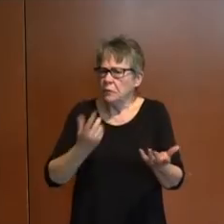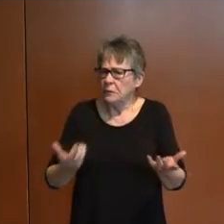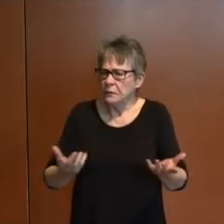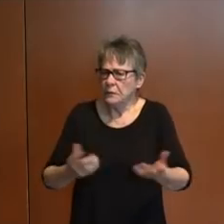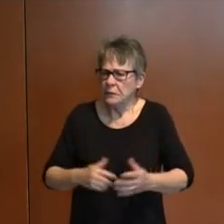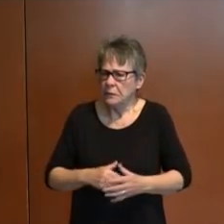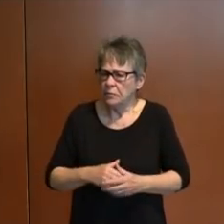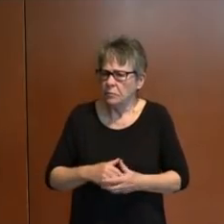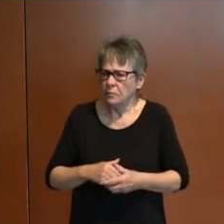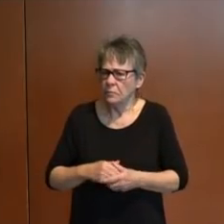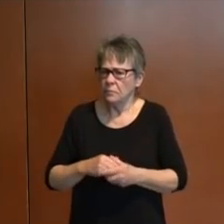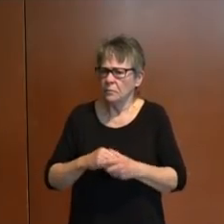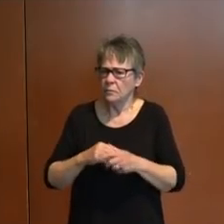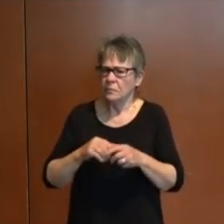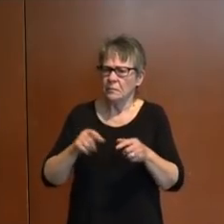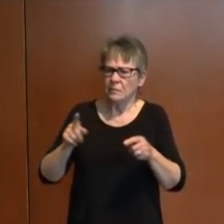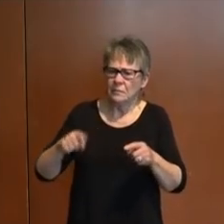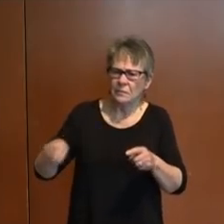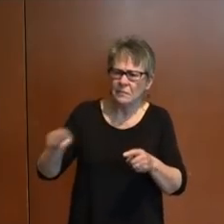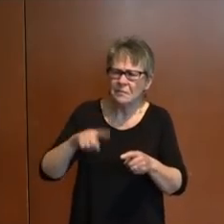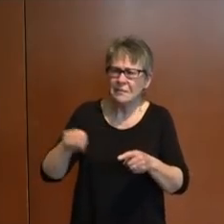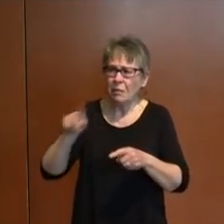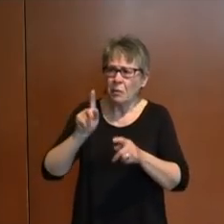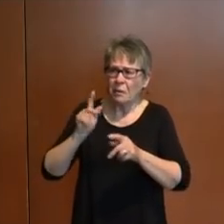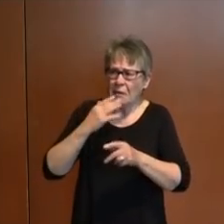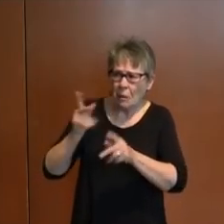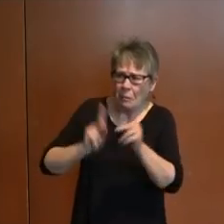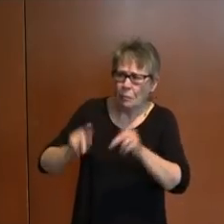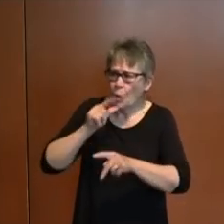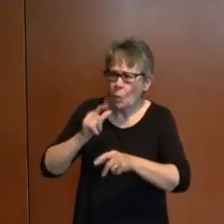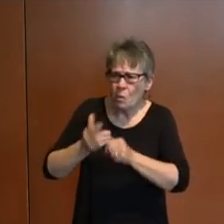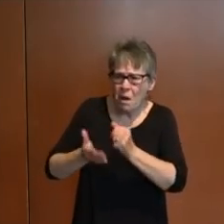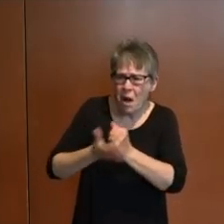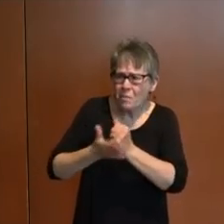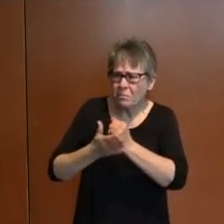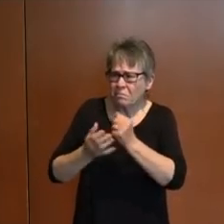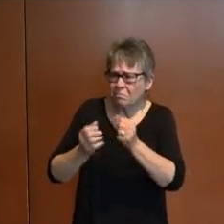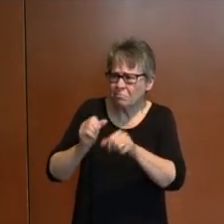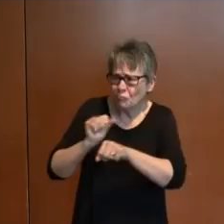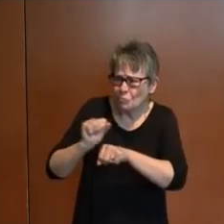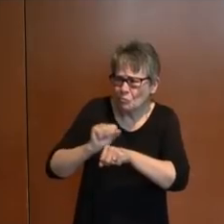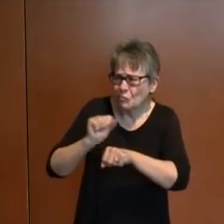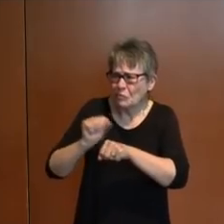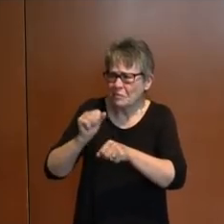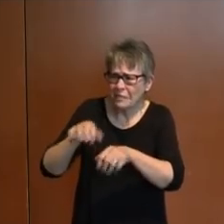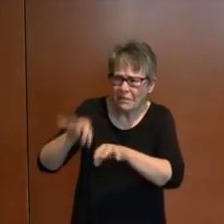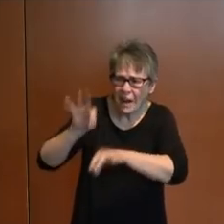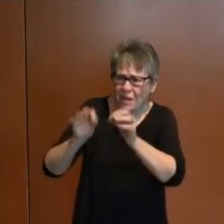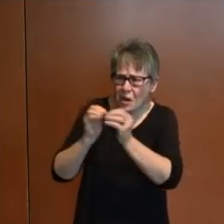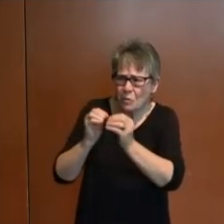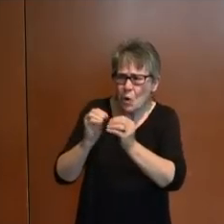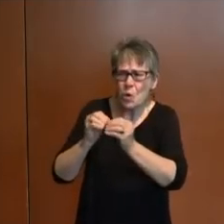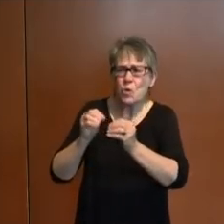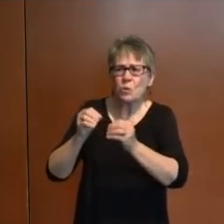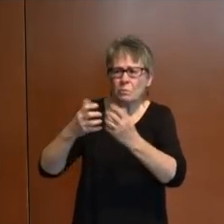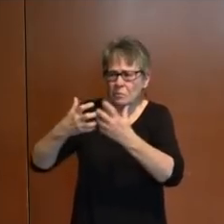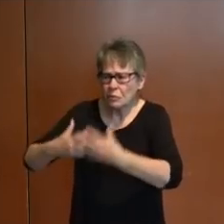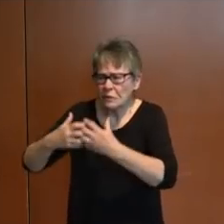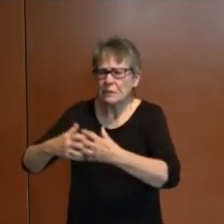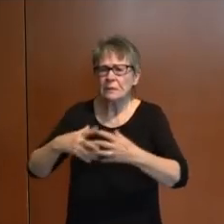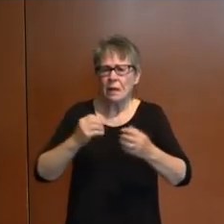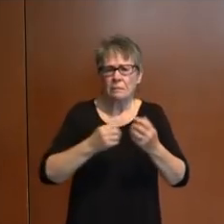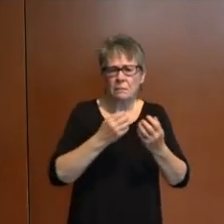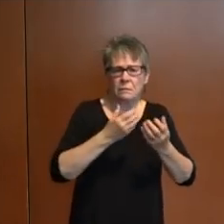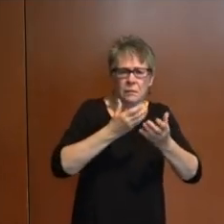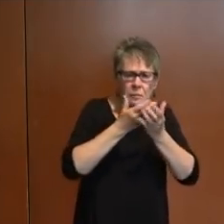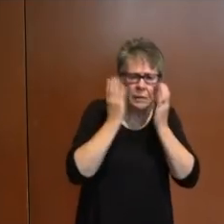collaborating roles. We all need to continue to work together to reduce the risk of exposure in our state. We know that